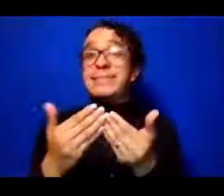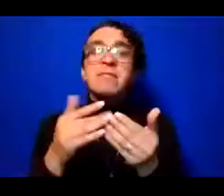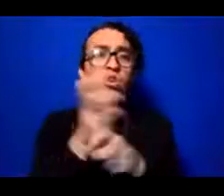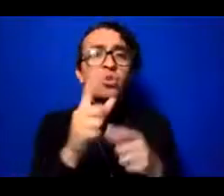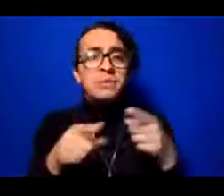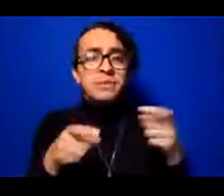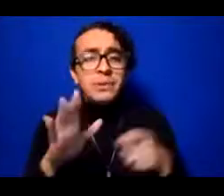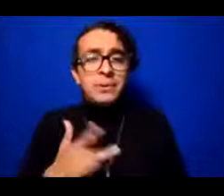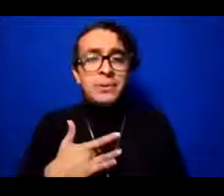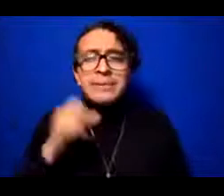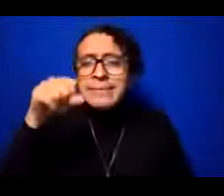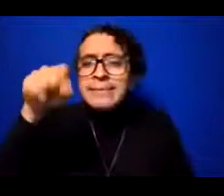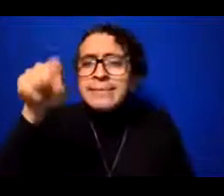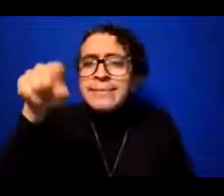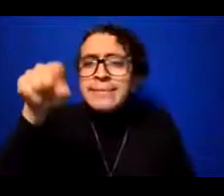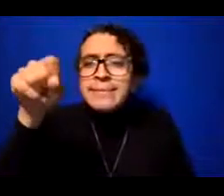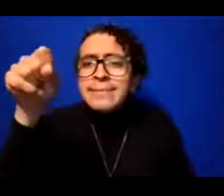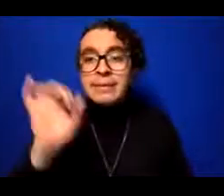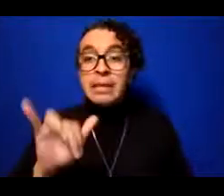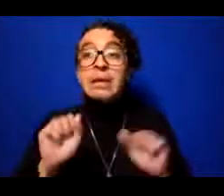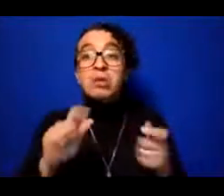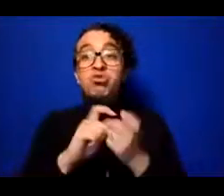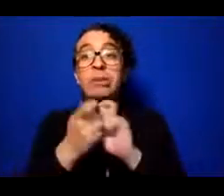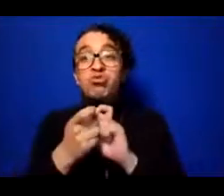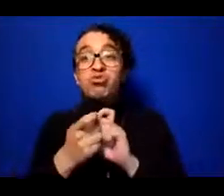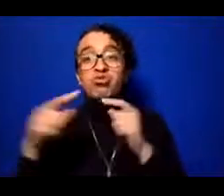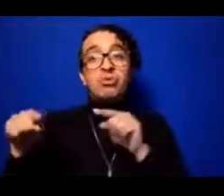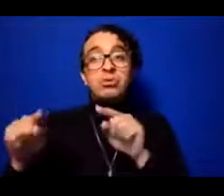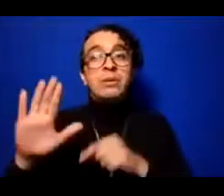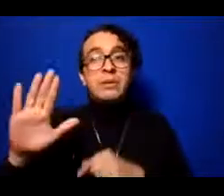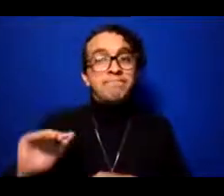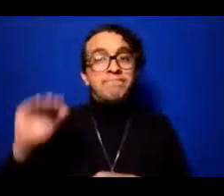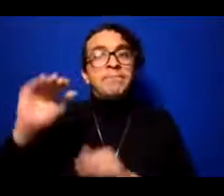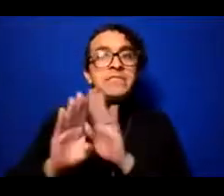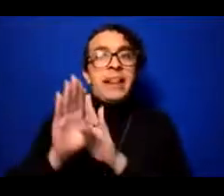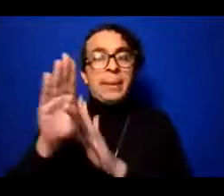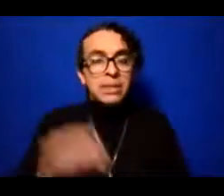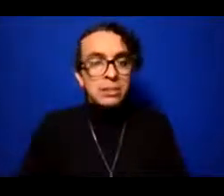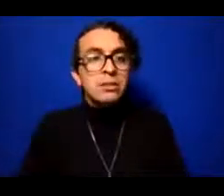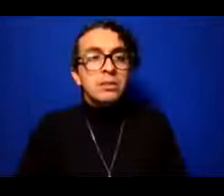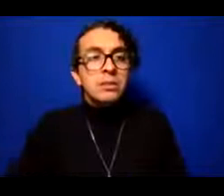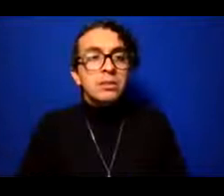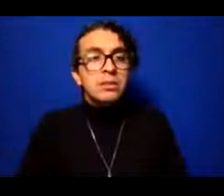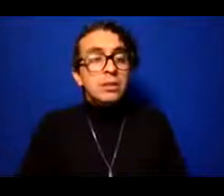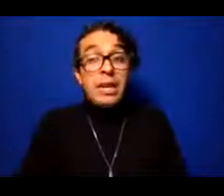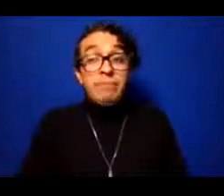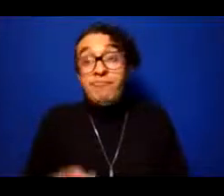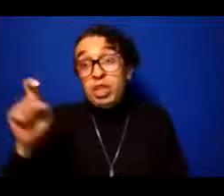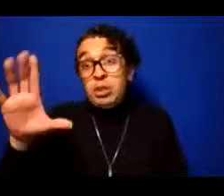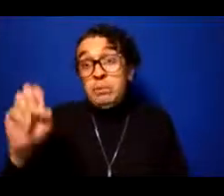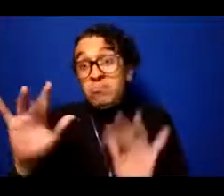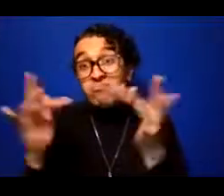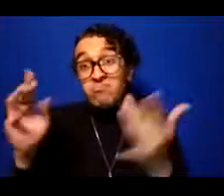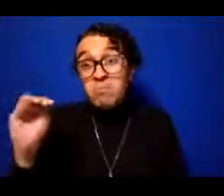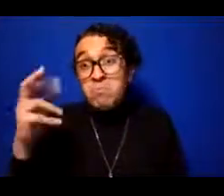emotions on a day-to-day basis, and that can change throughout the course of their development. And it should be mild,